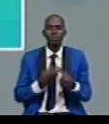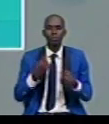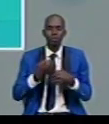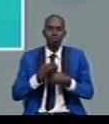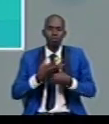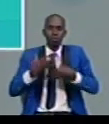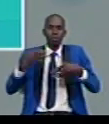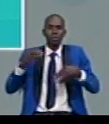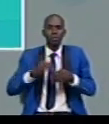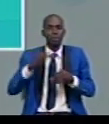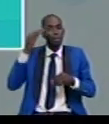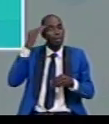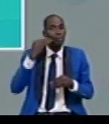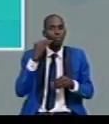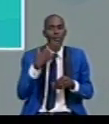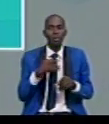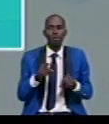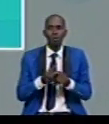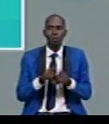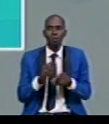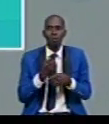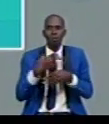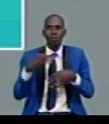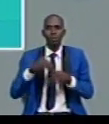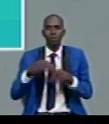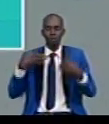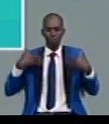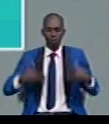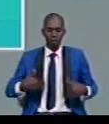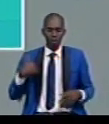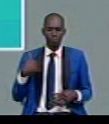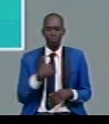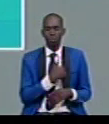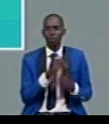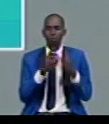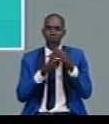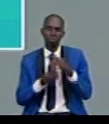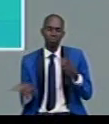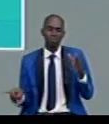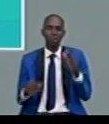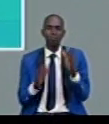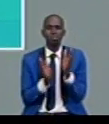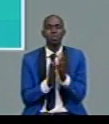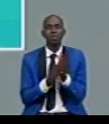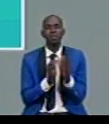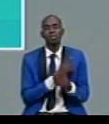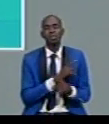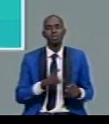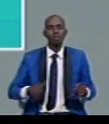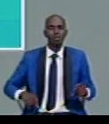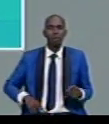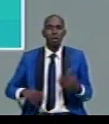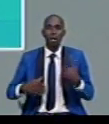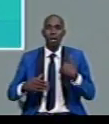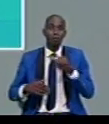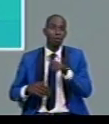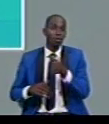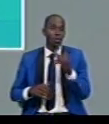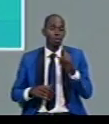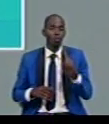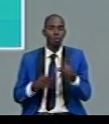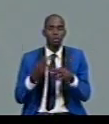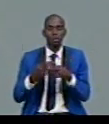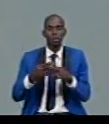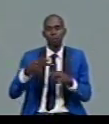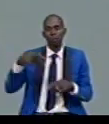my body and breast disappeared. Praise the Lord. We have this from YouTube. Patience